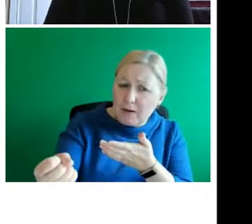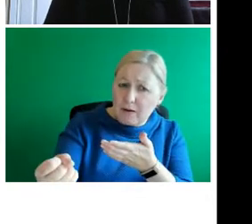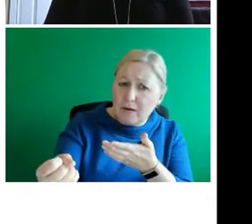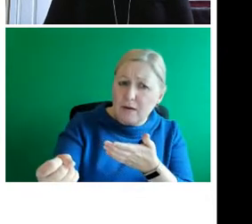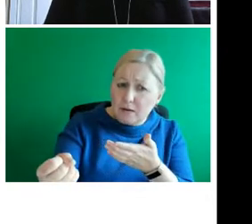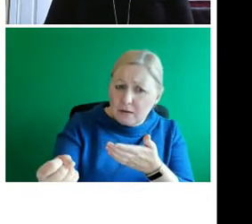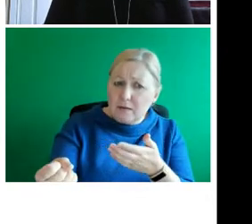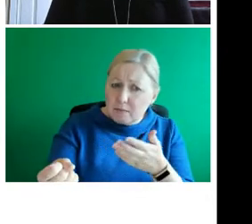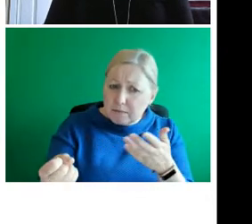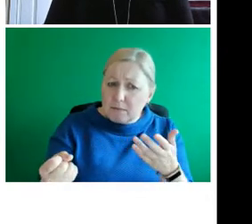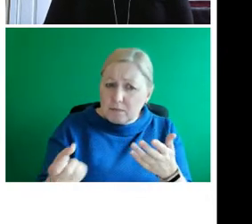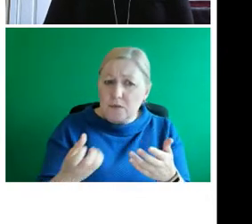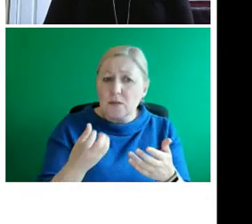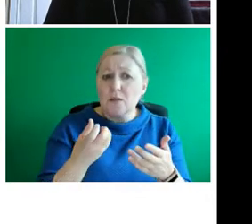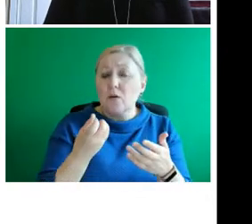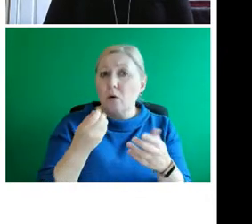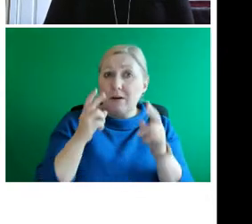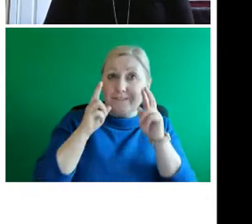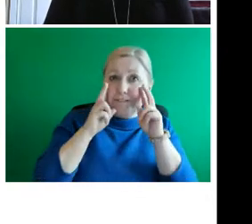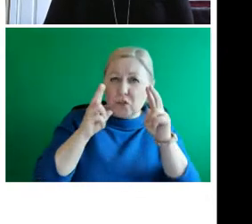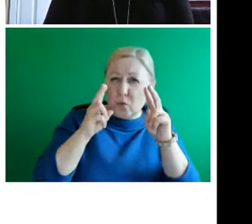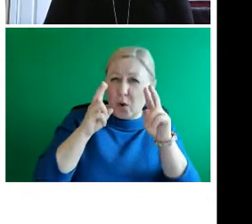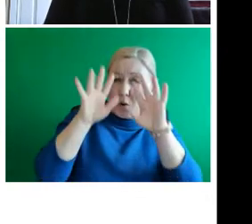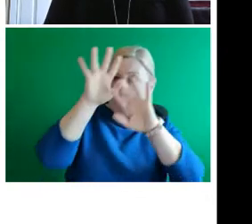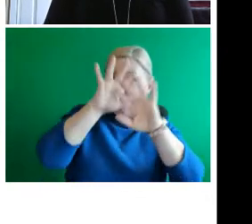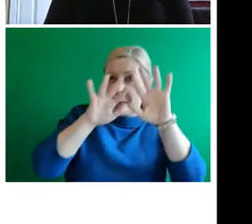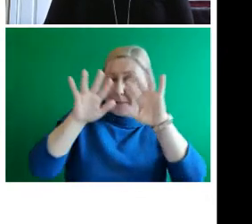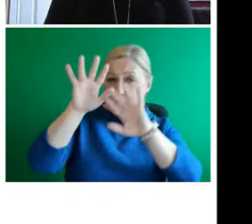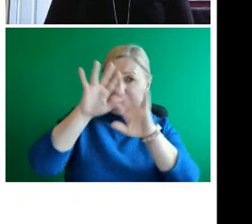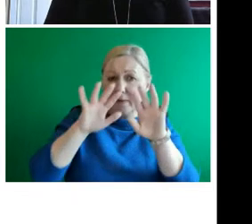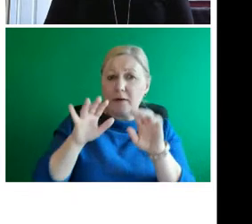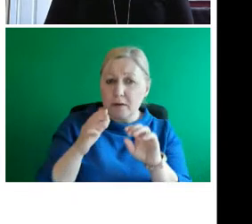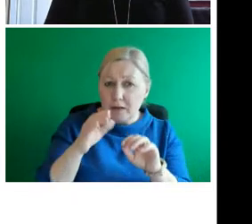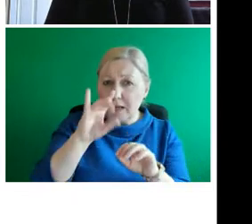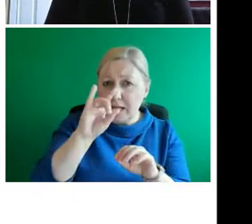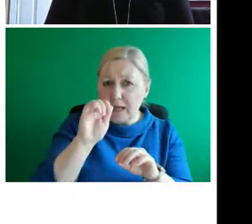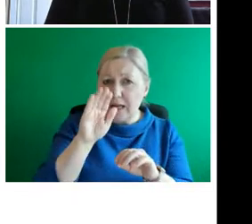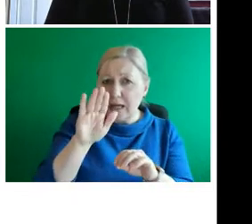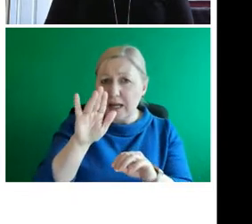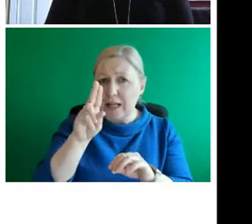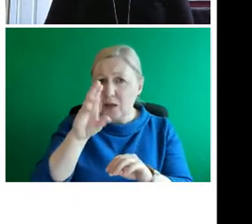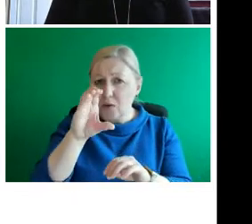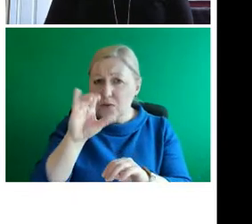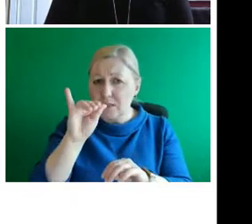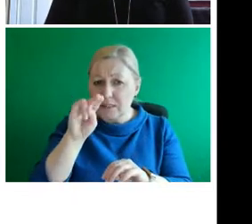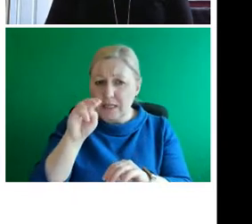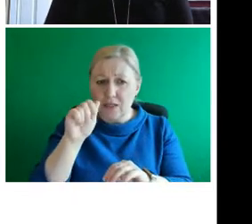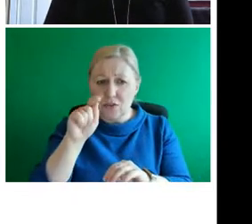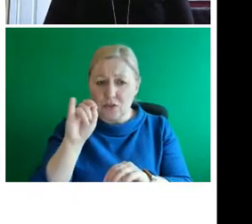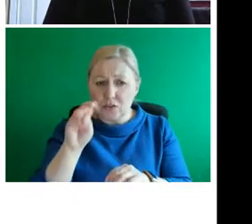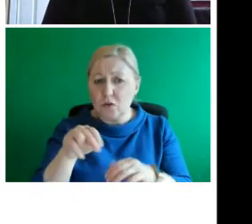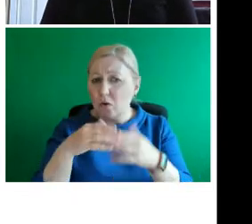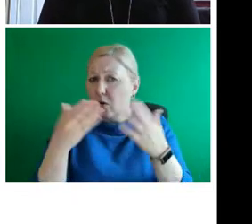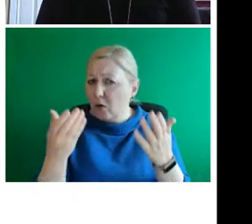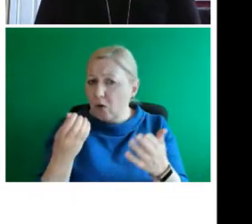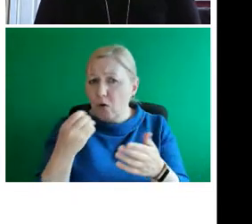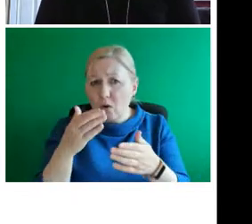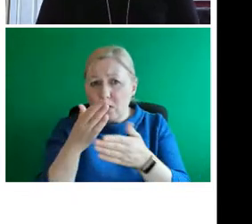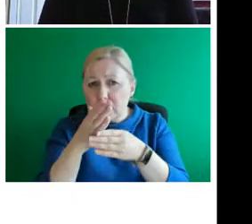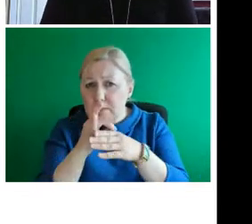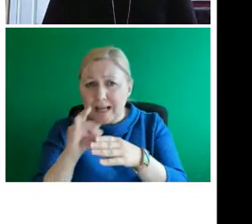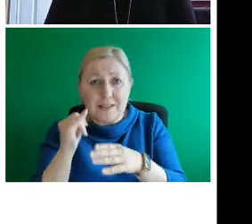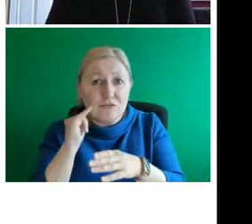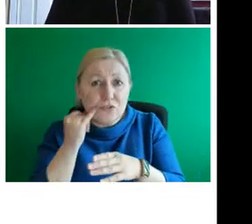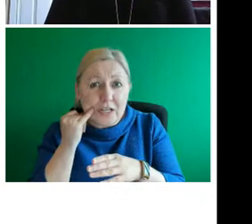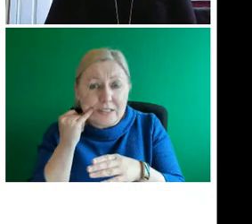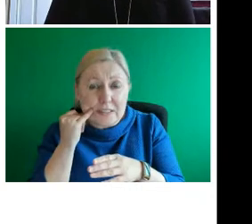with particular types of dementia, and morbid jealousy then is something that we would see from time to time as well. Occasionally, a